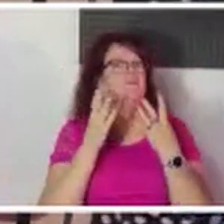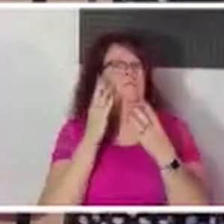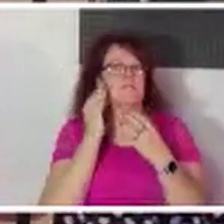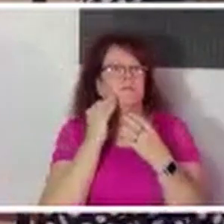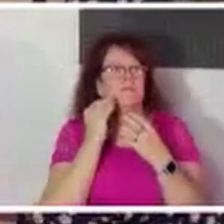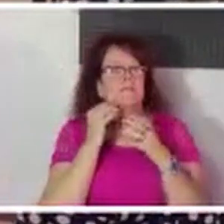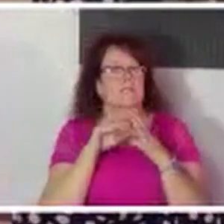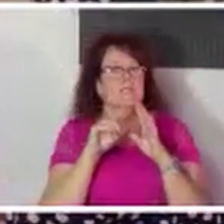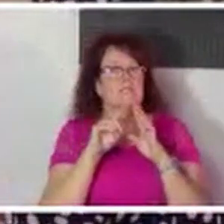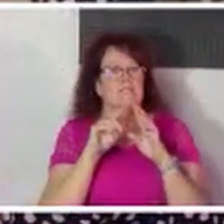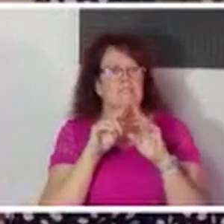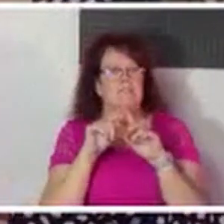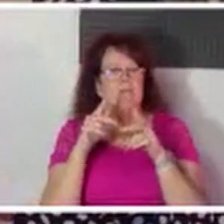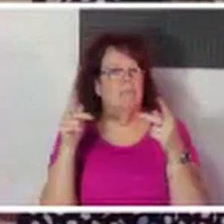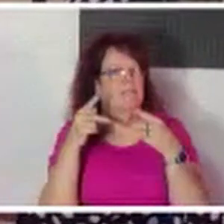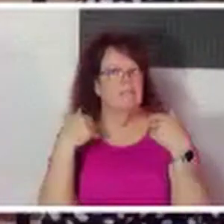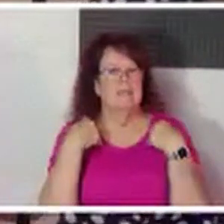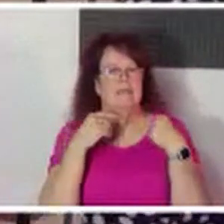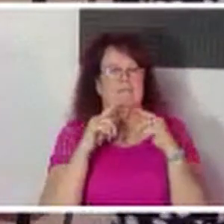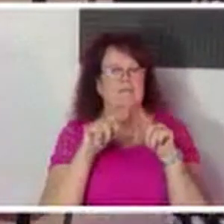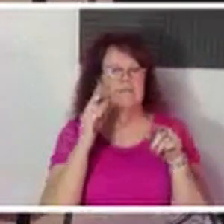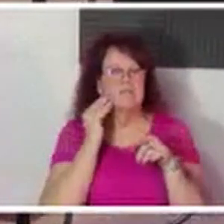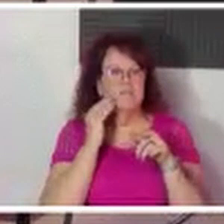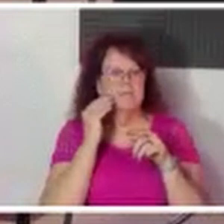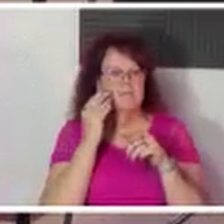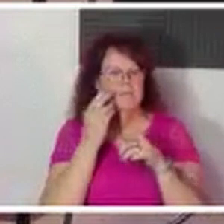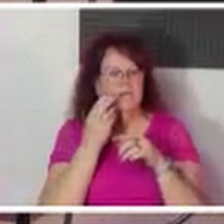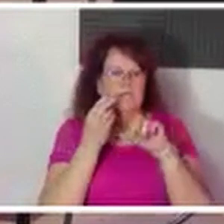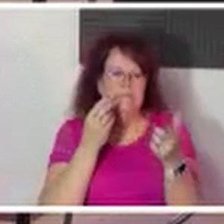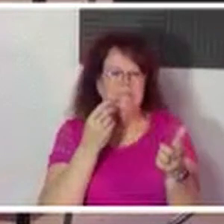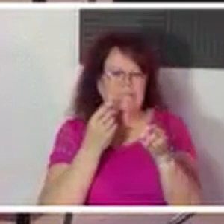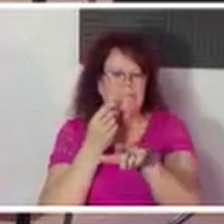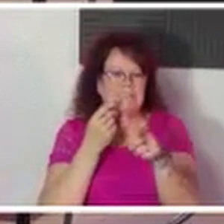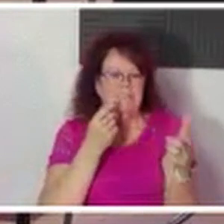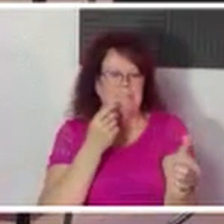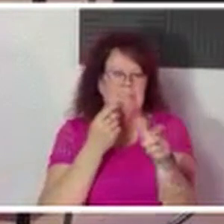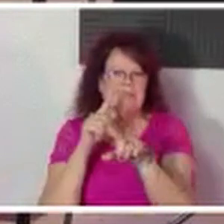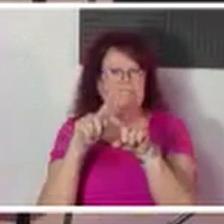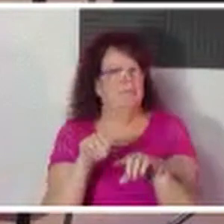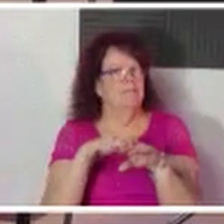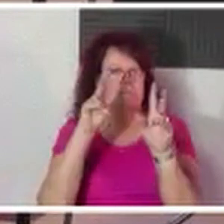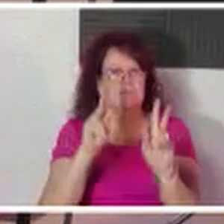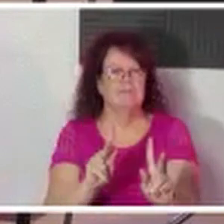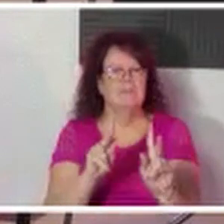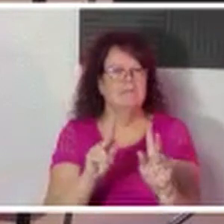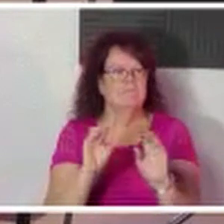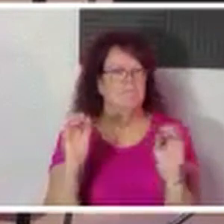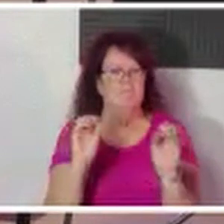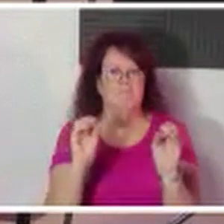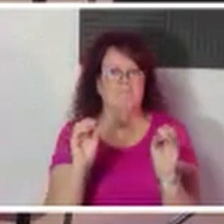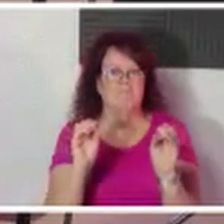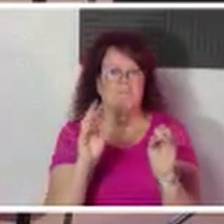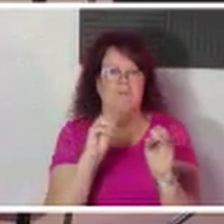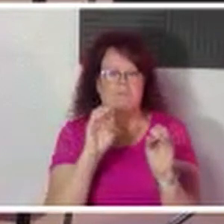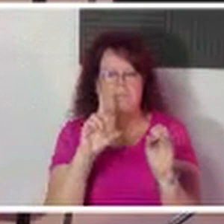in different places. There are both sides of the aisle involvement. There are no monoliths when it